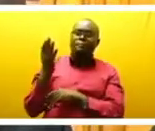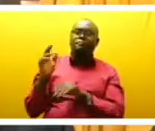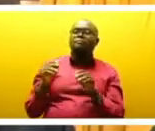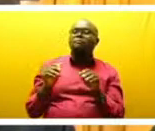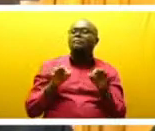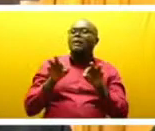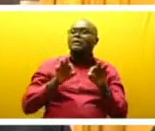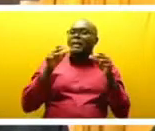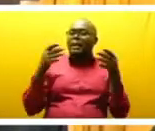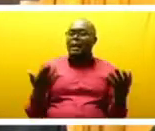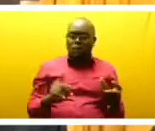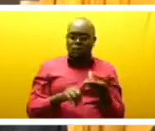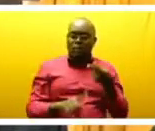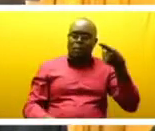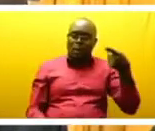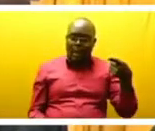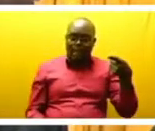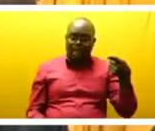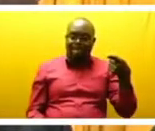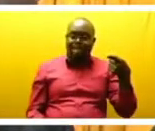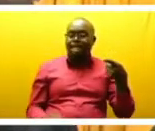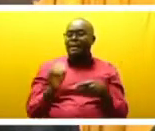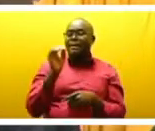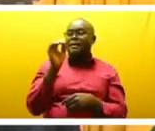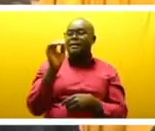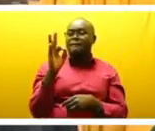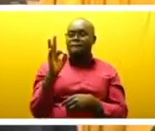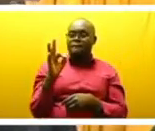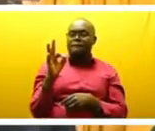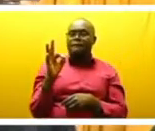1, if